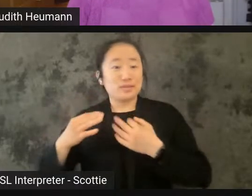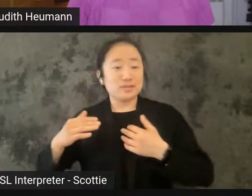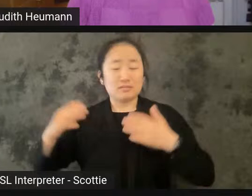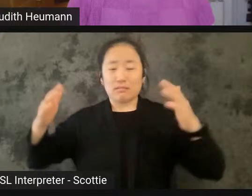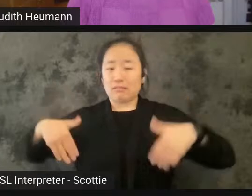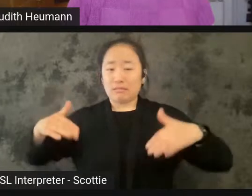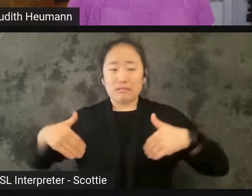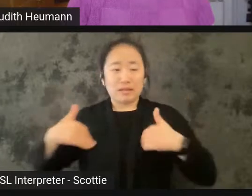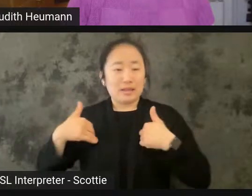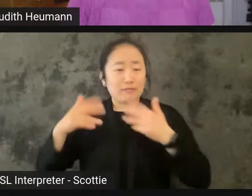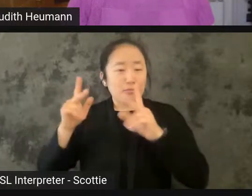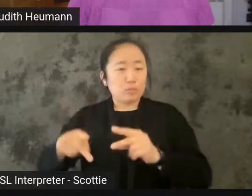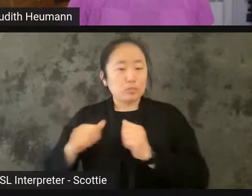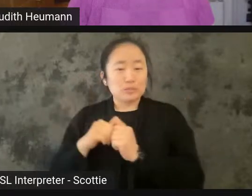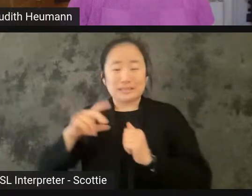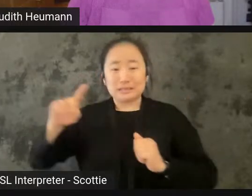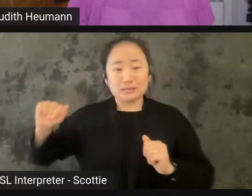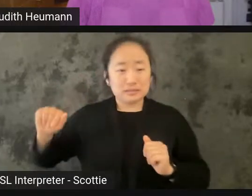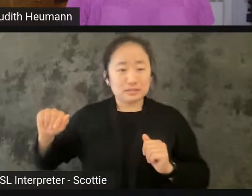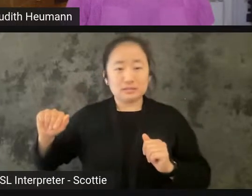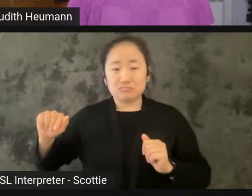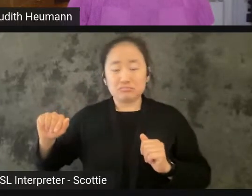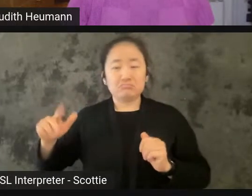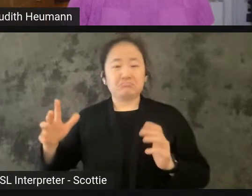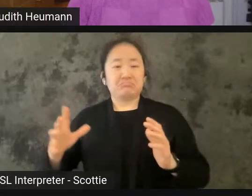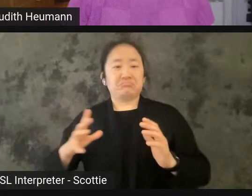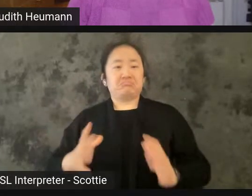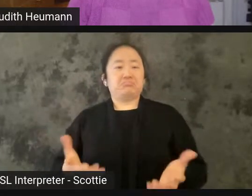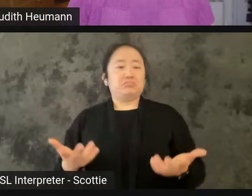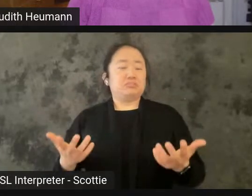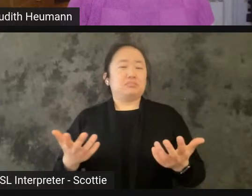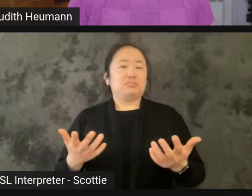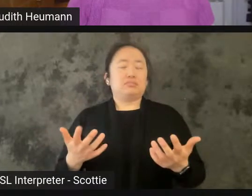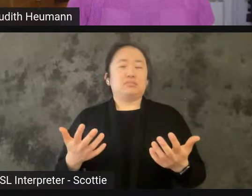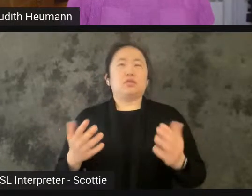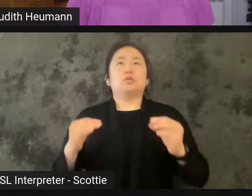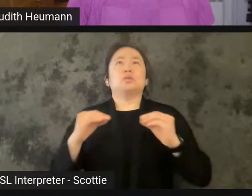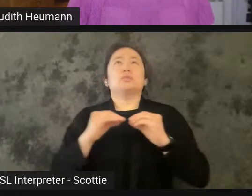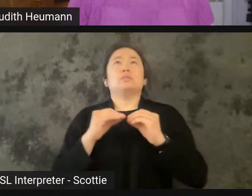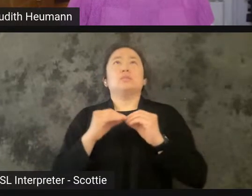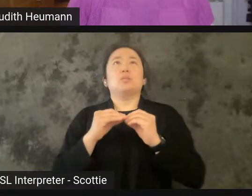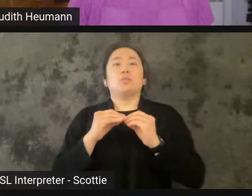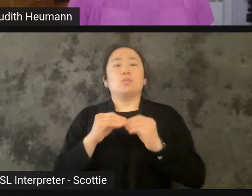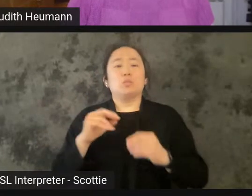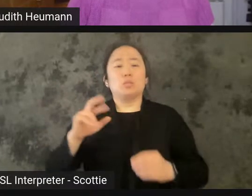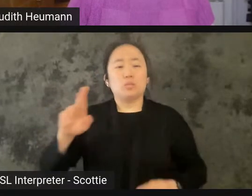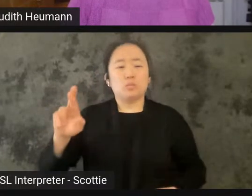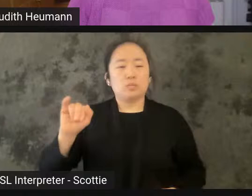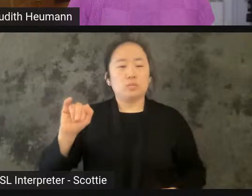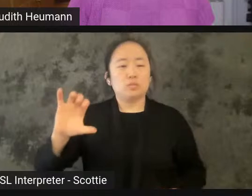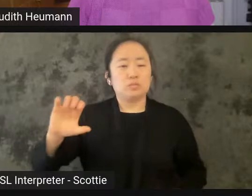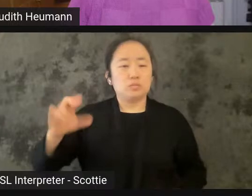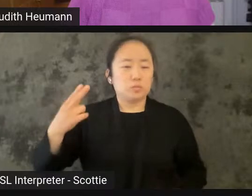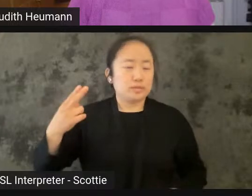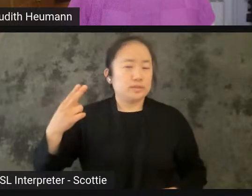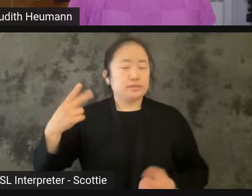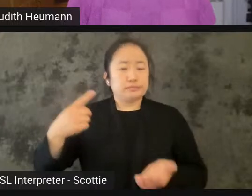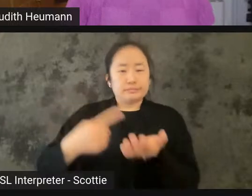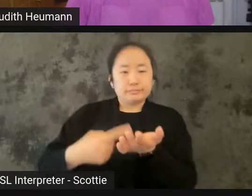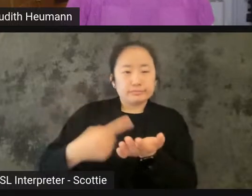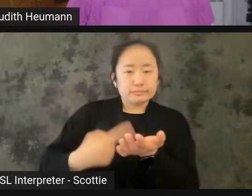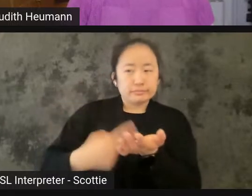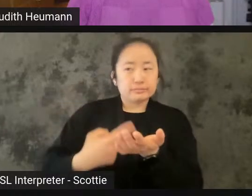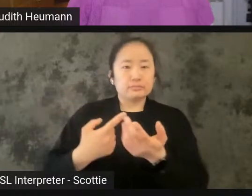But it allows such a more rich discussion, both in the delivery of